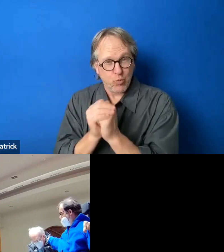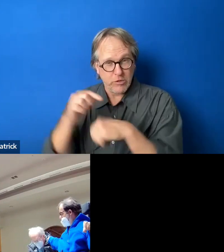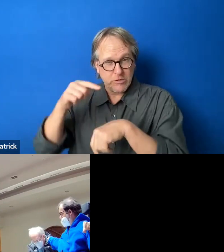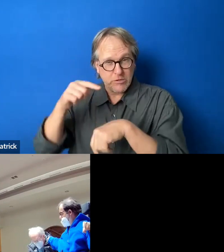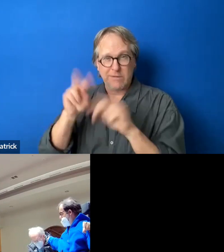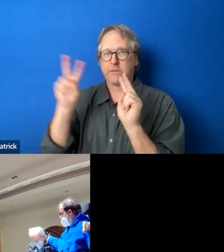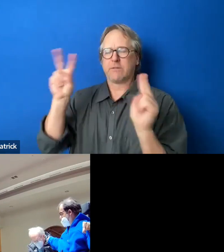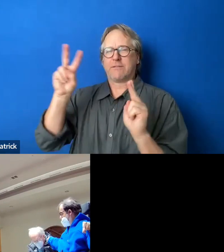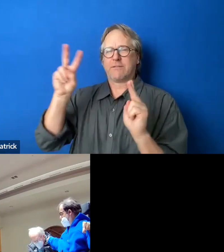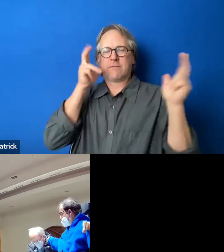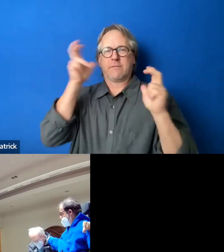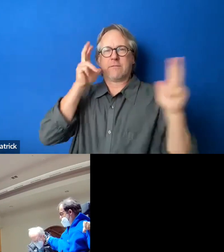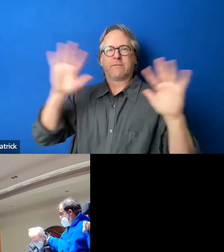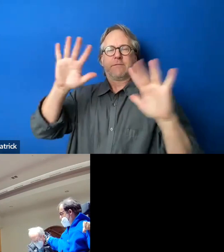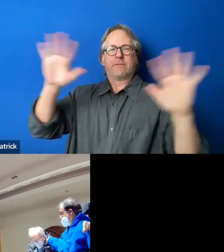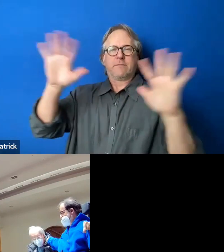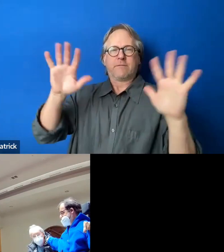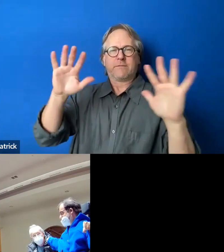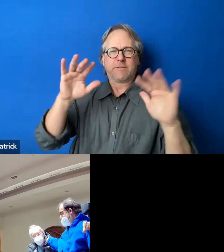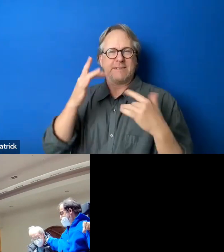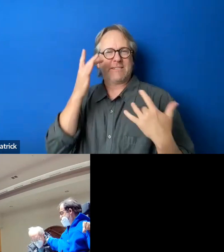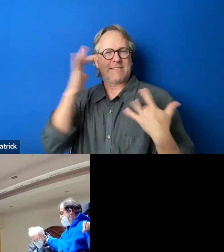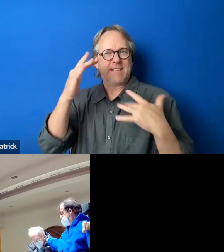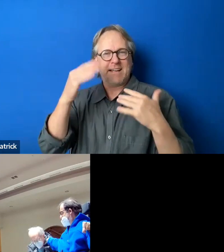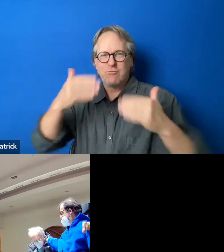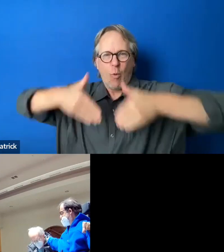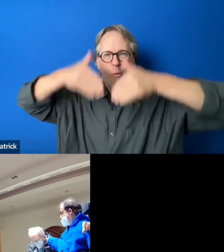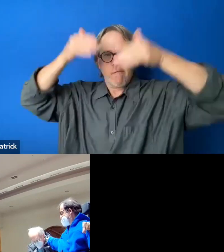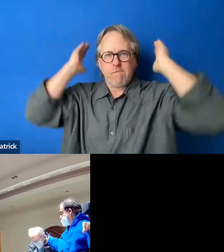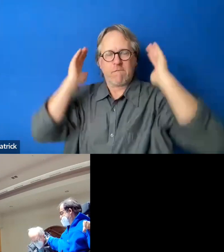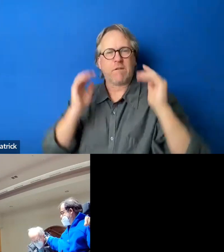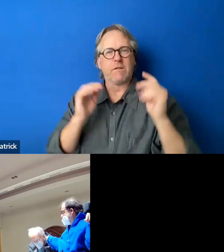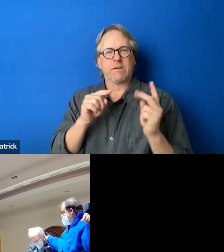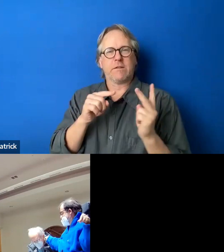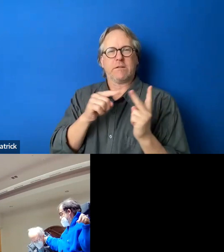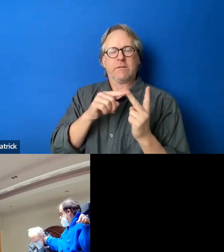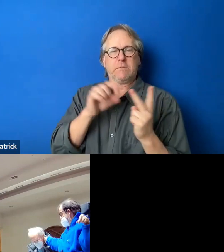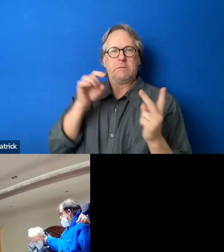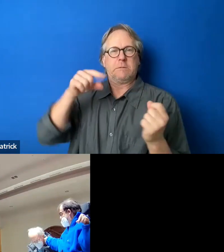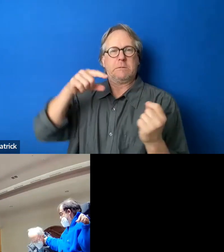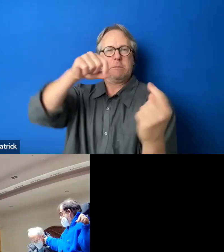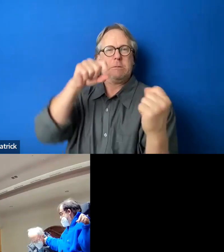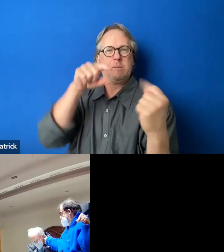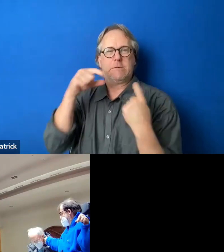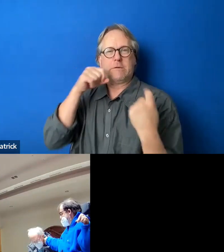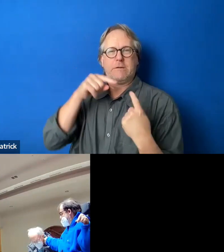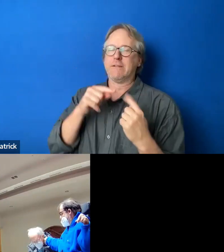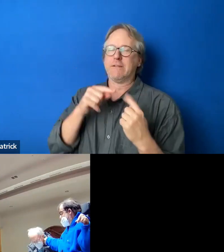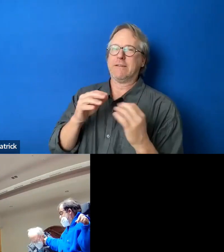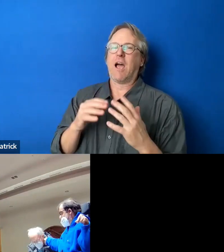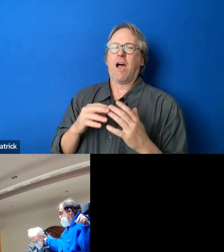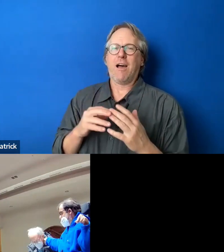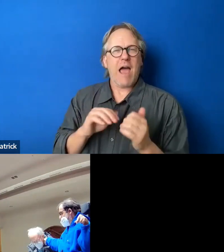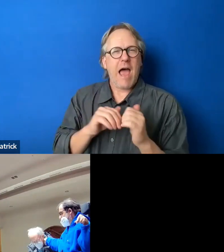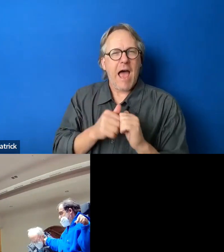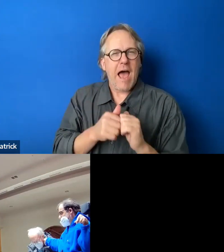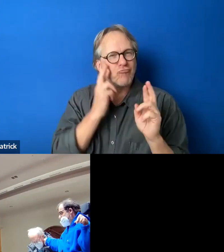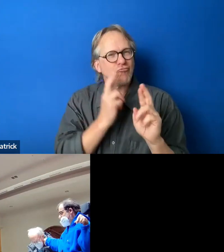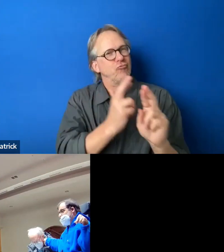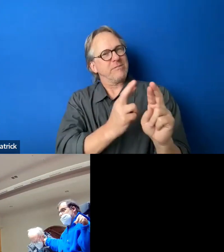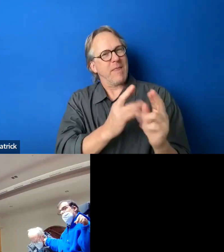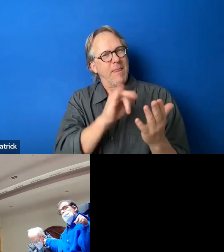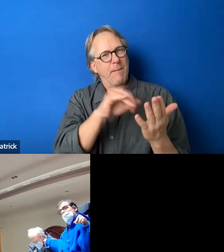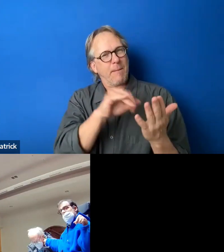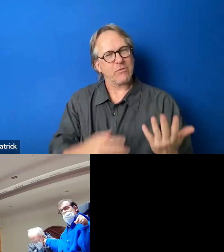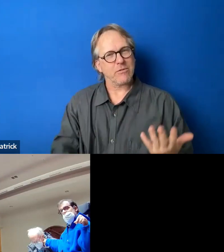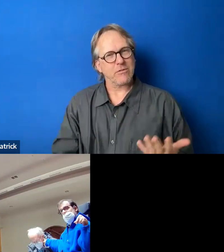Can we think together about how to make something happen so that I get